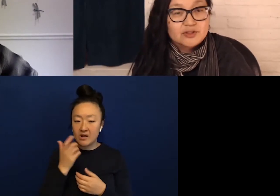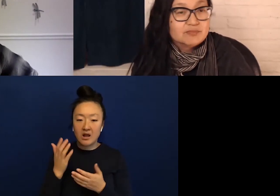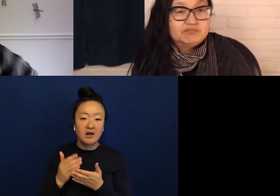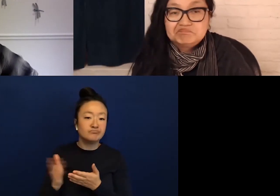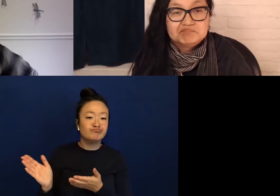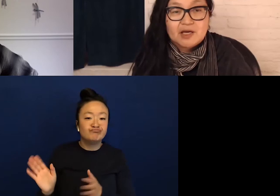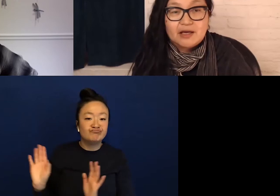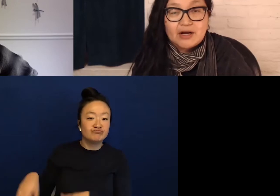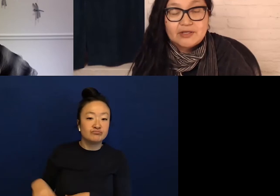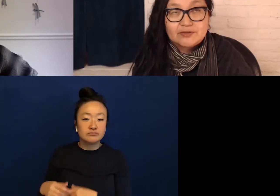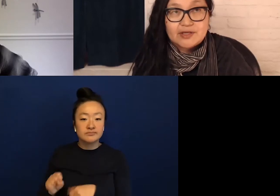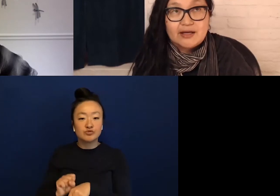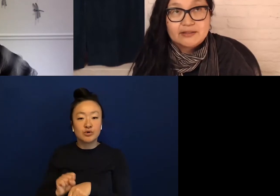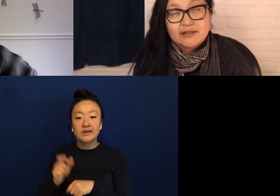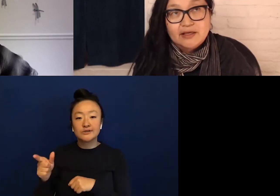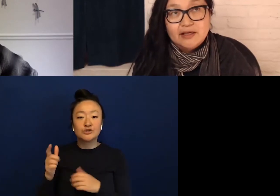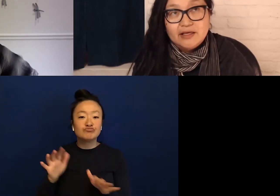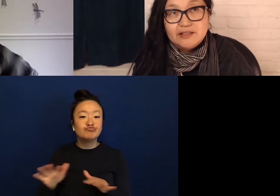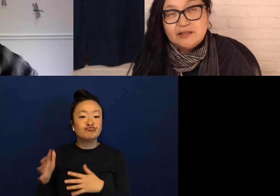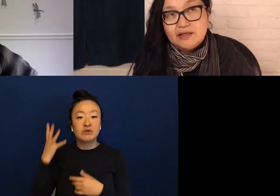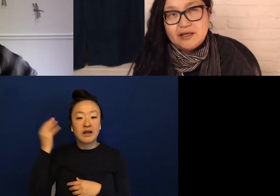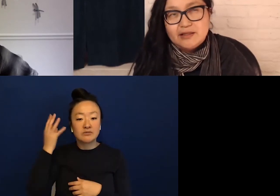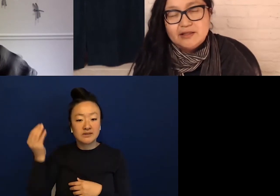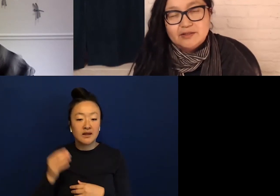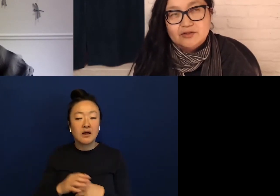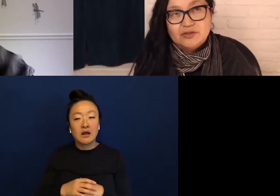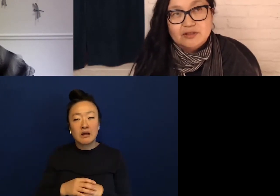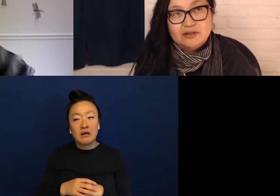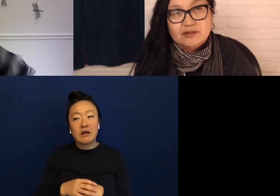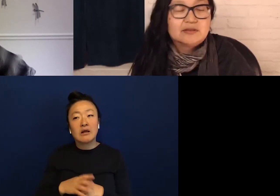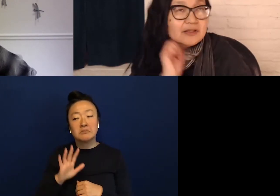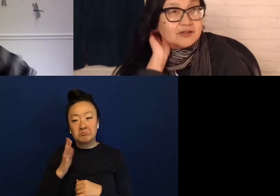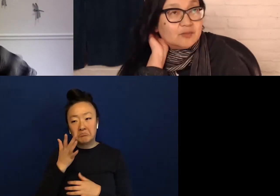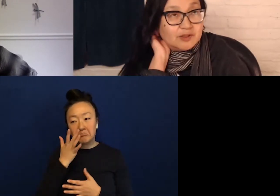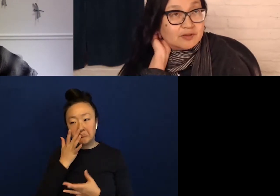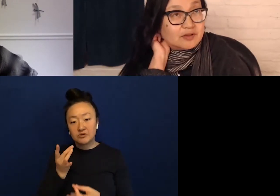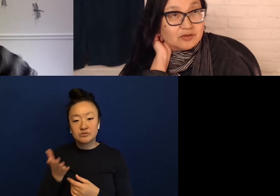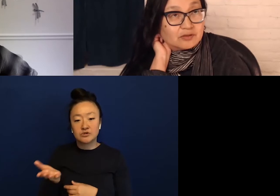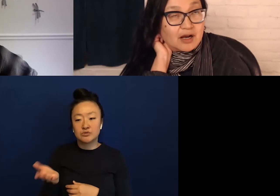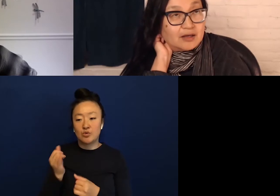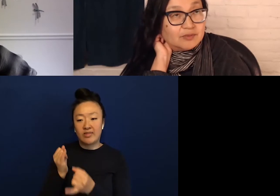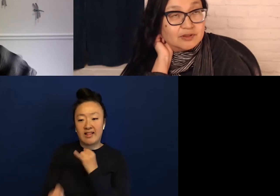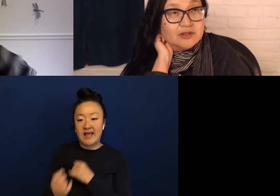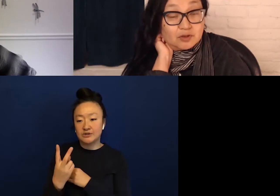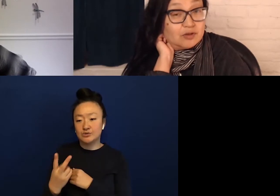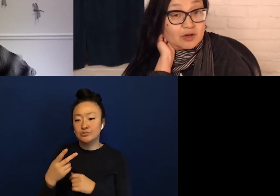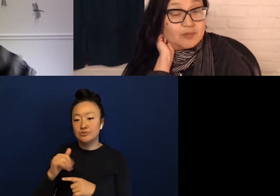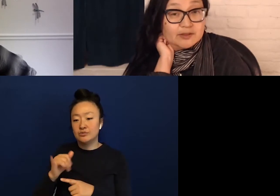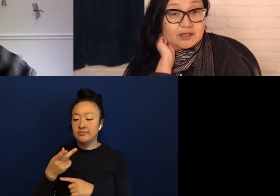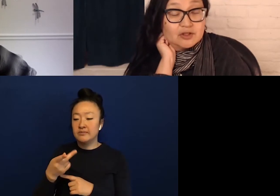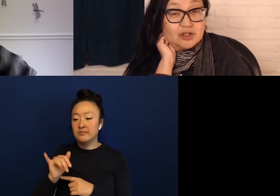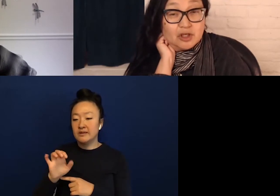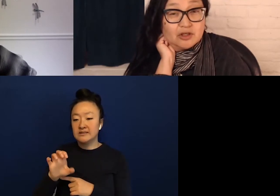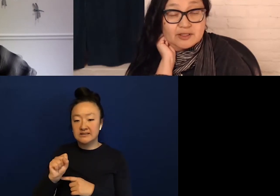He just hung around outside. He and I think this is an interesting, the last two pieces that you described. So no art